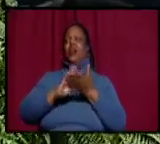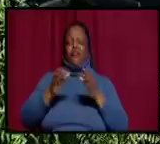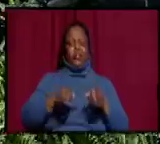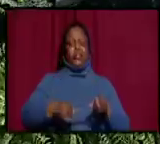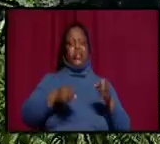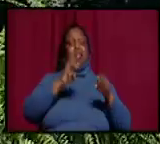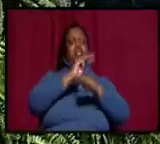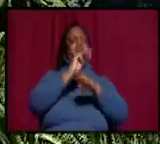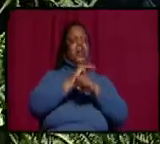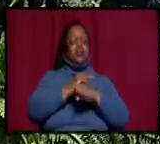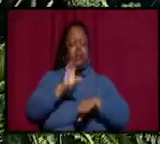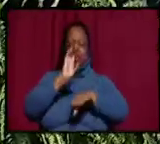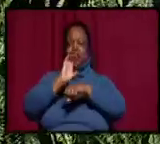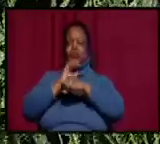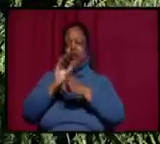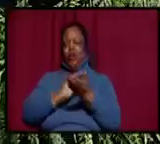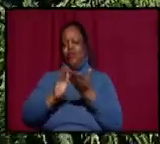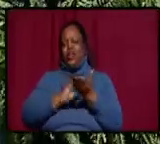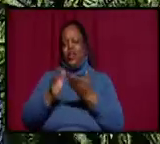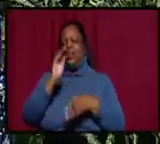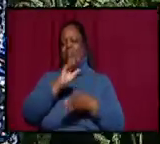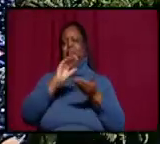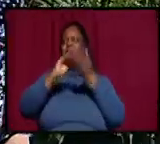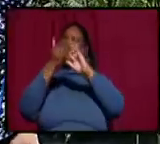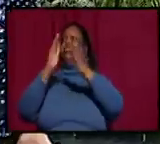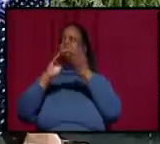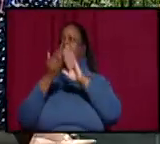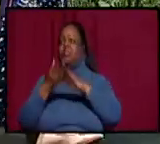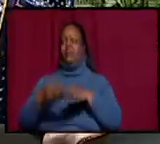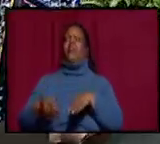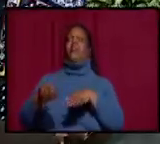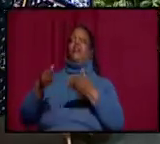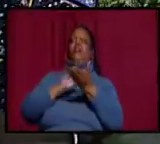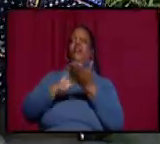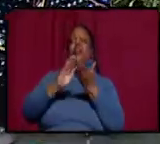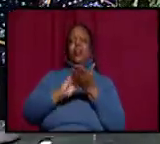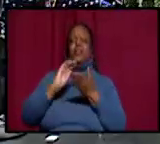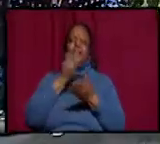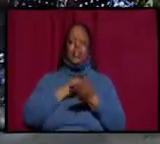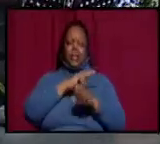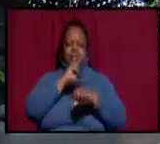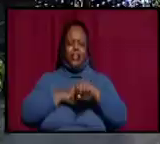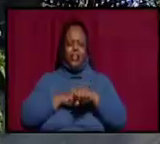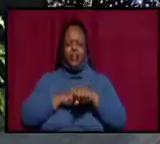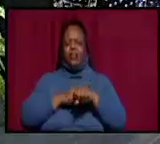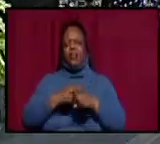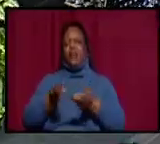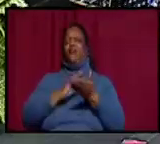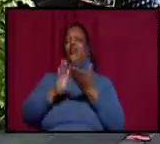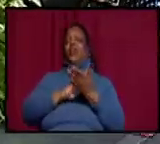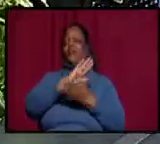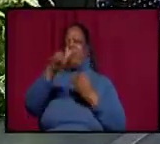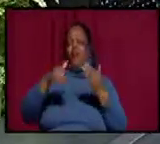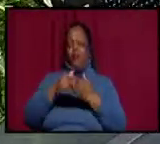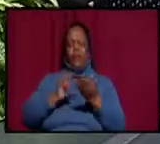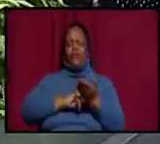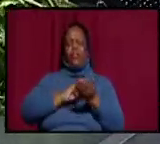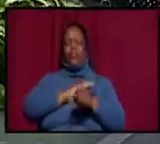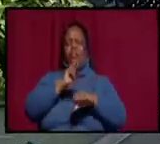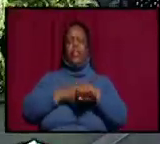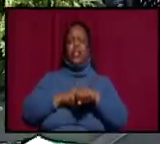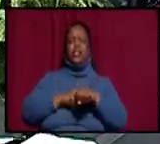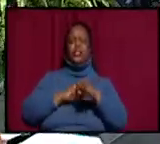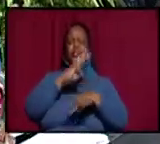and churches. Forgive us as cities and communities. Forgive us as a nation. Forgive the nations of the world. God, we repent